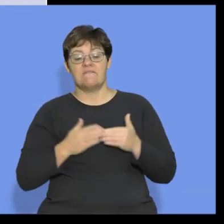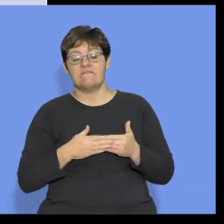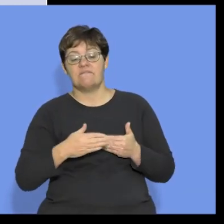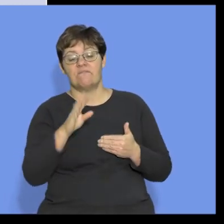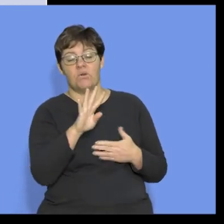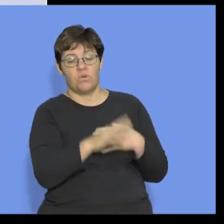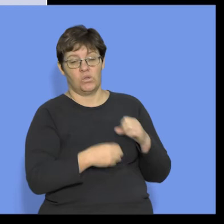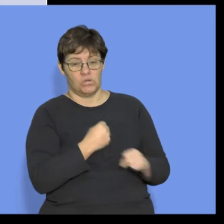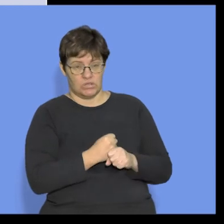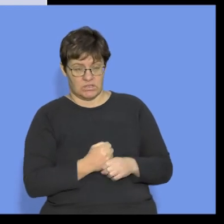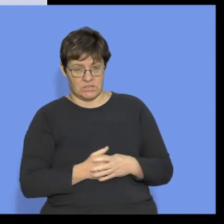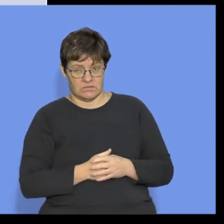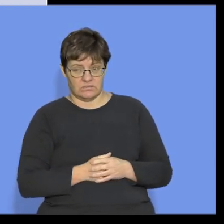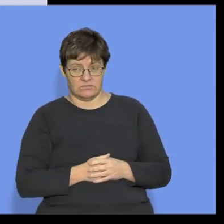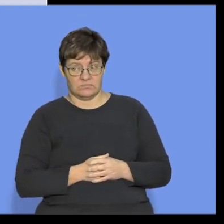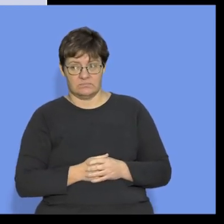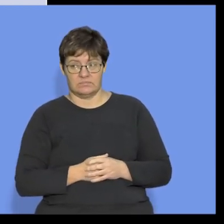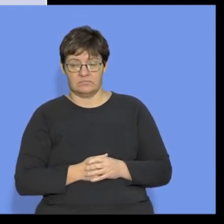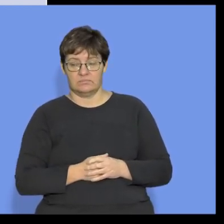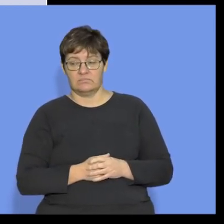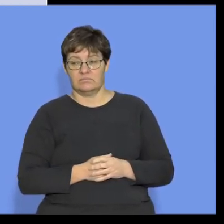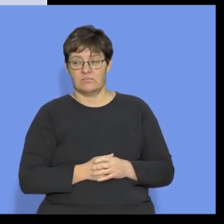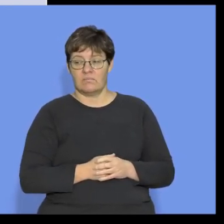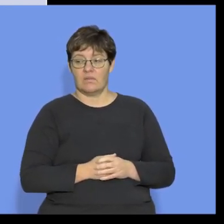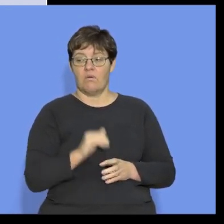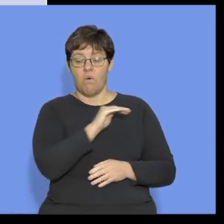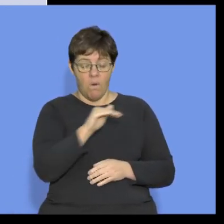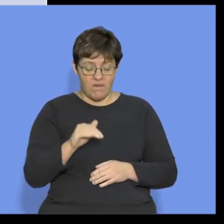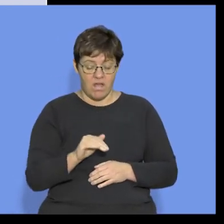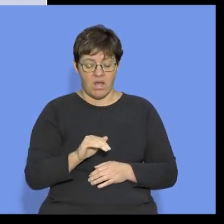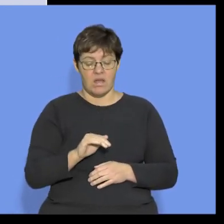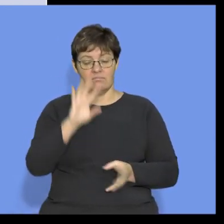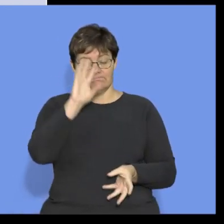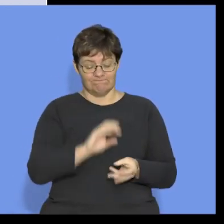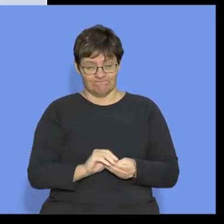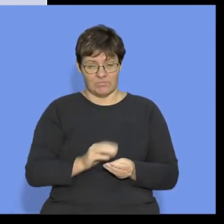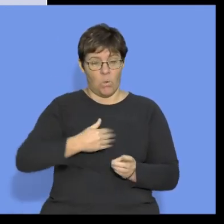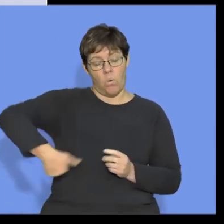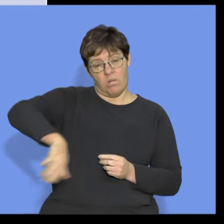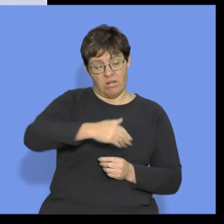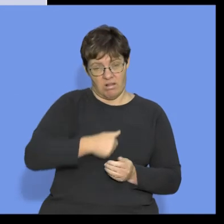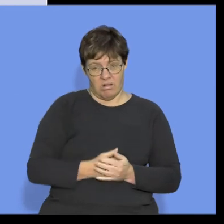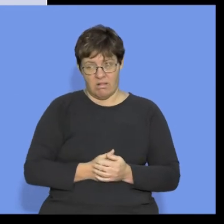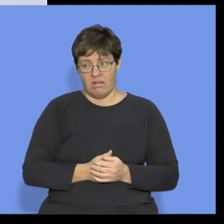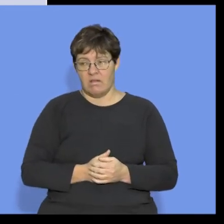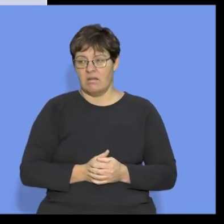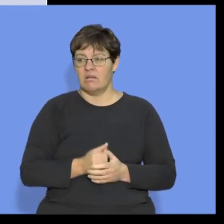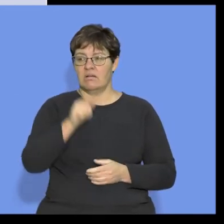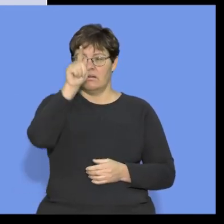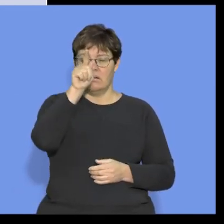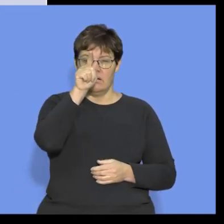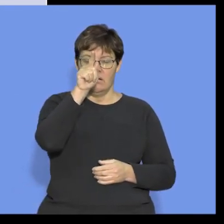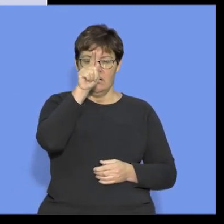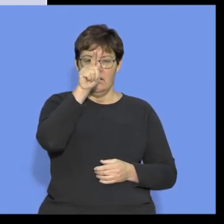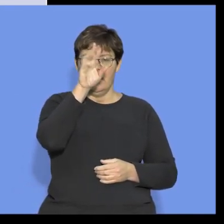lives beyond 4 years. So live beyond 4 years over the total altogether. Live beyond 4 years. Where